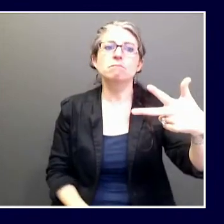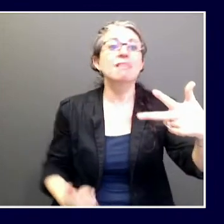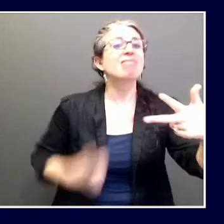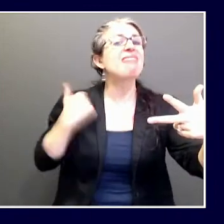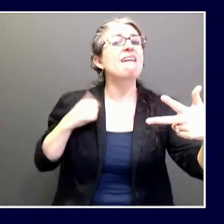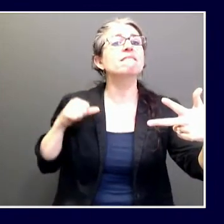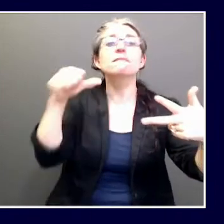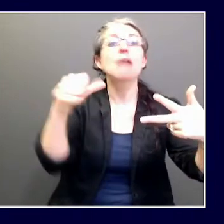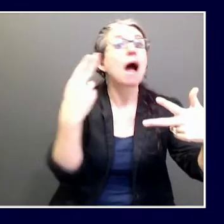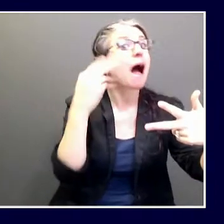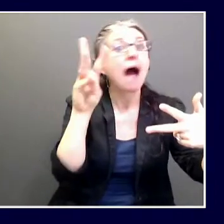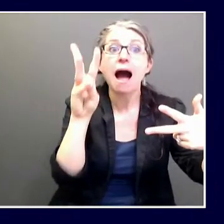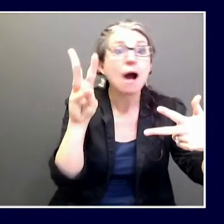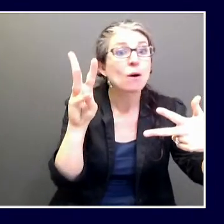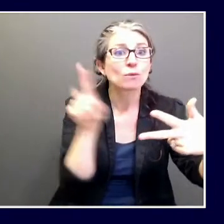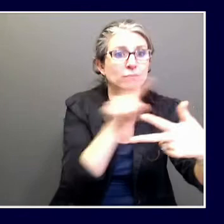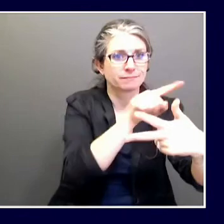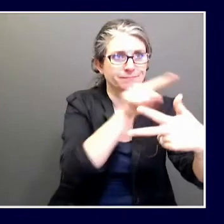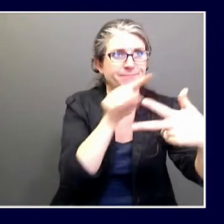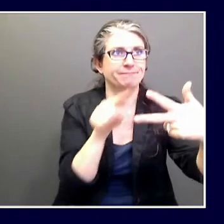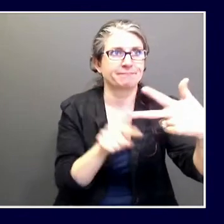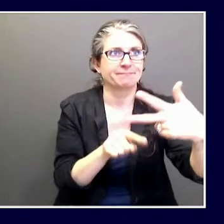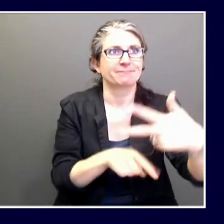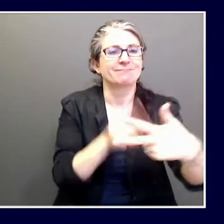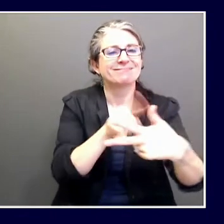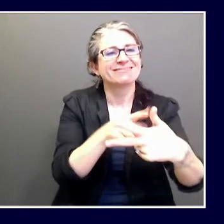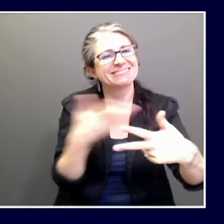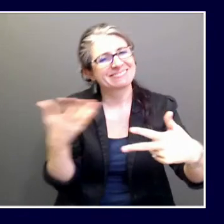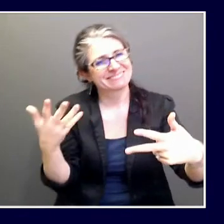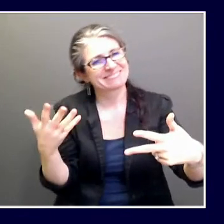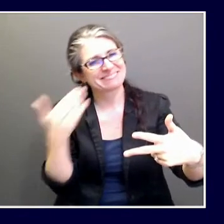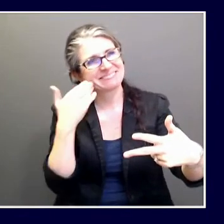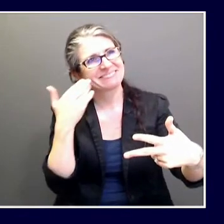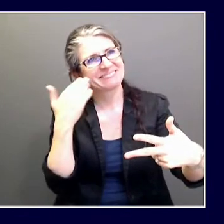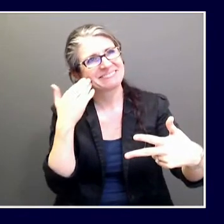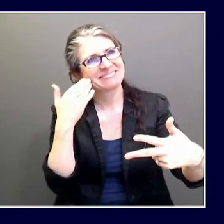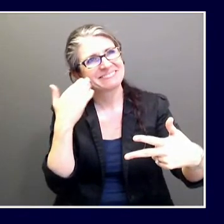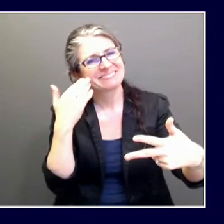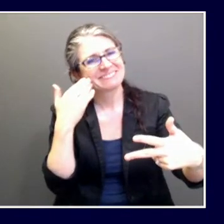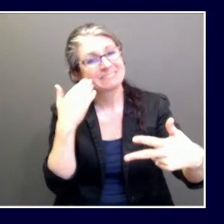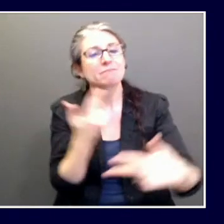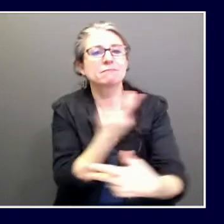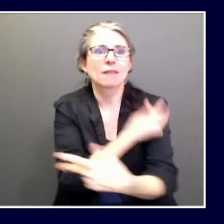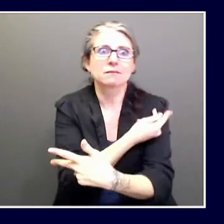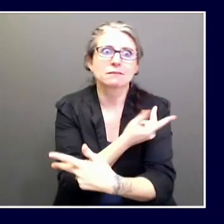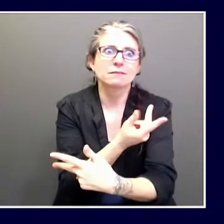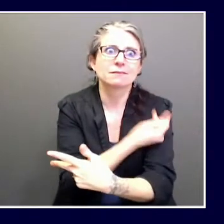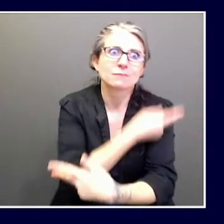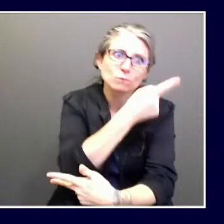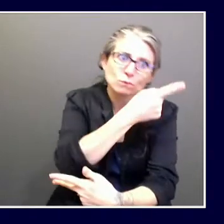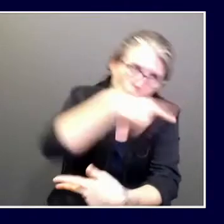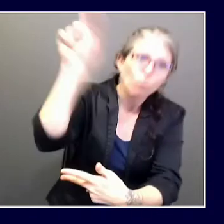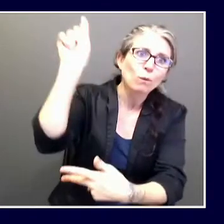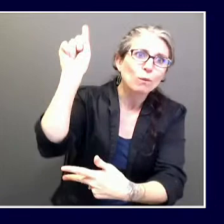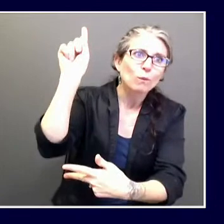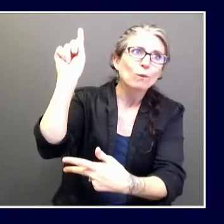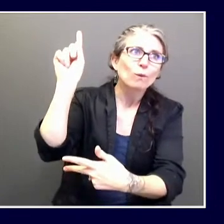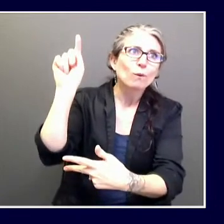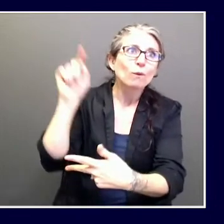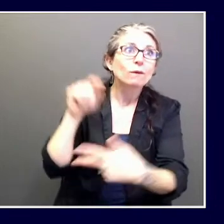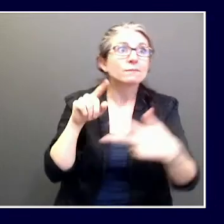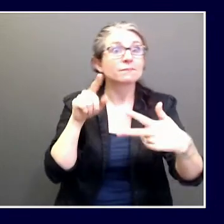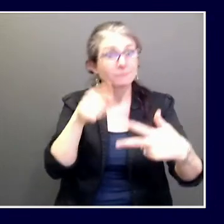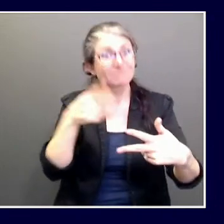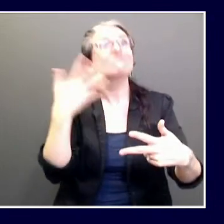family safe. Of course, the first thing is if you haven't been vaccinated, do so. If you have been, go get a